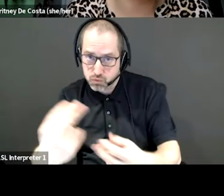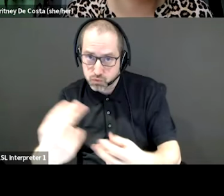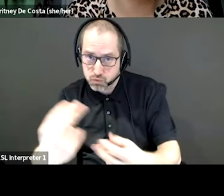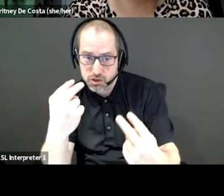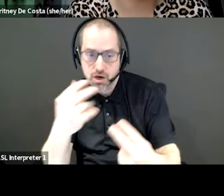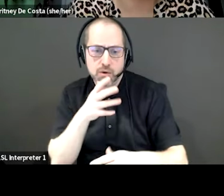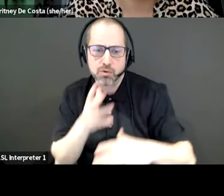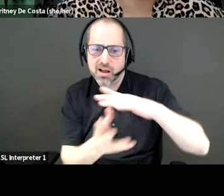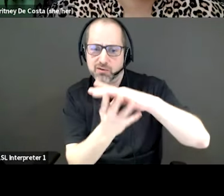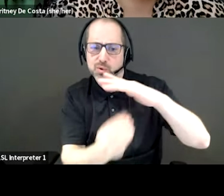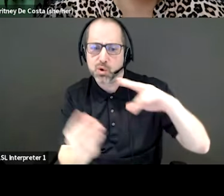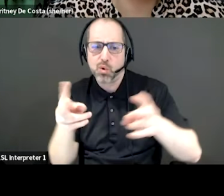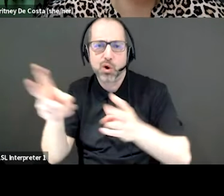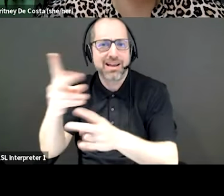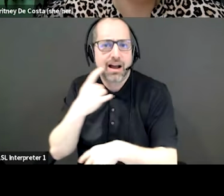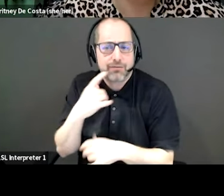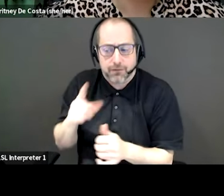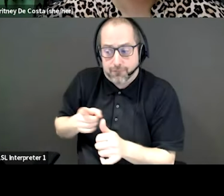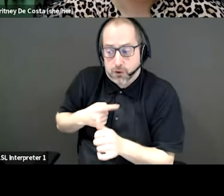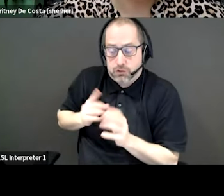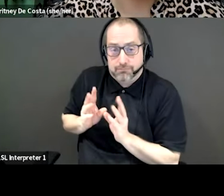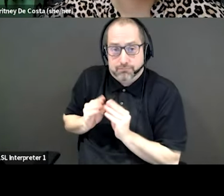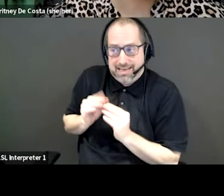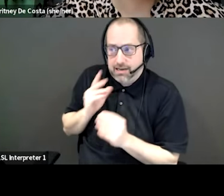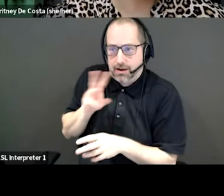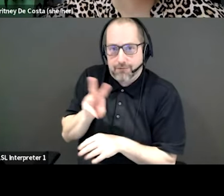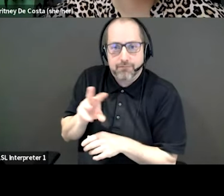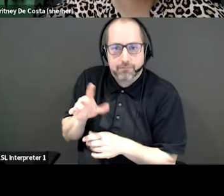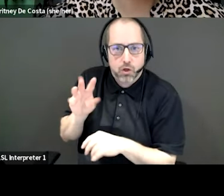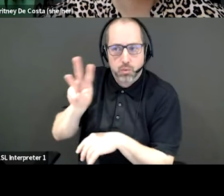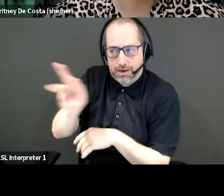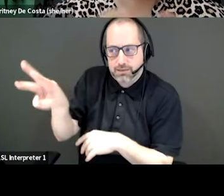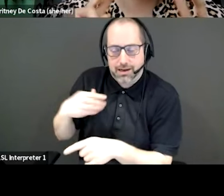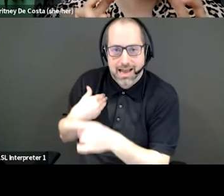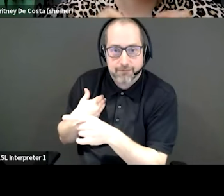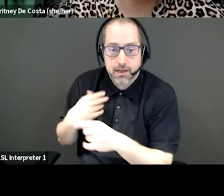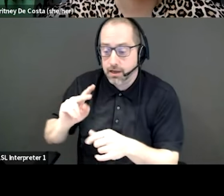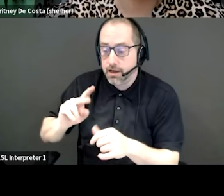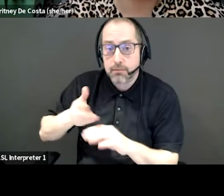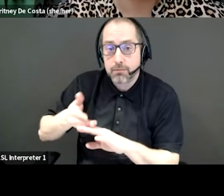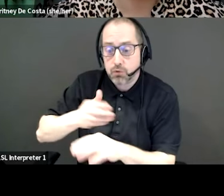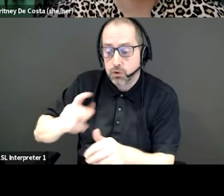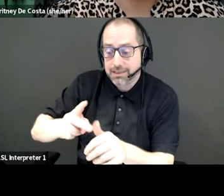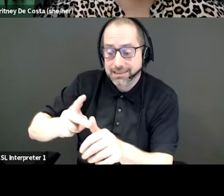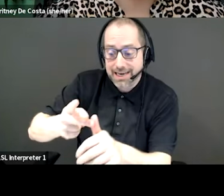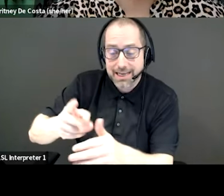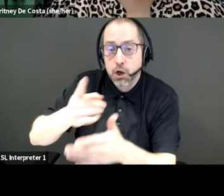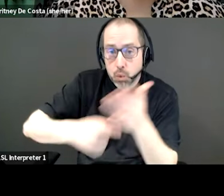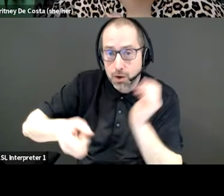of the first session available on our website before the second What We Know activity,